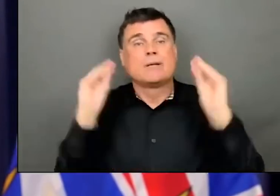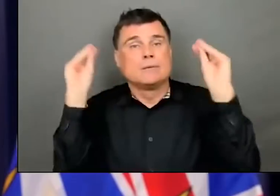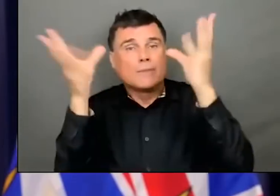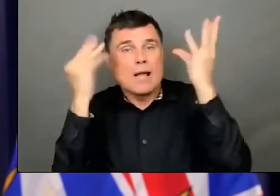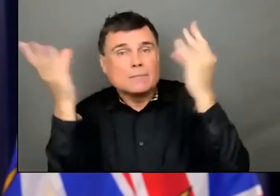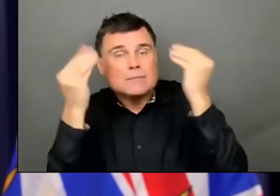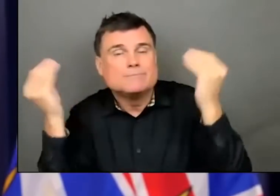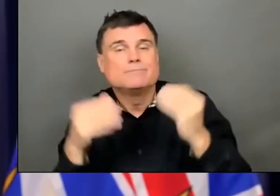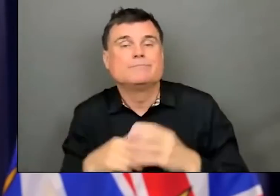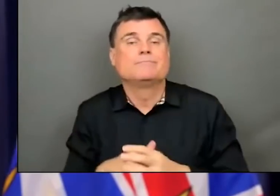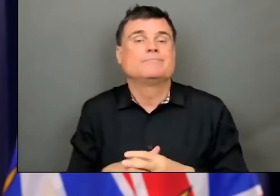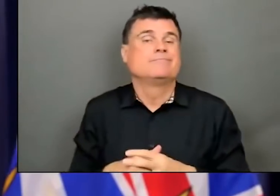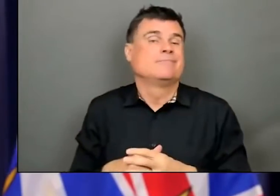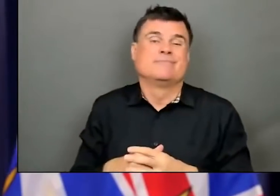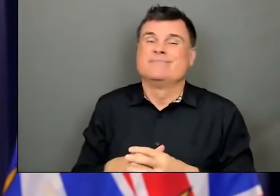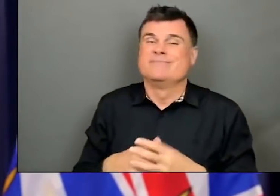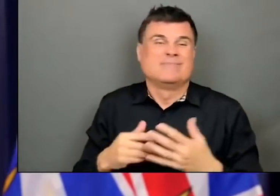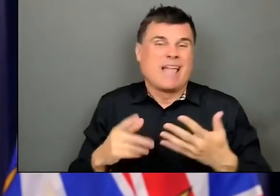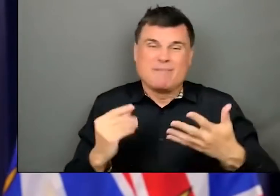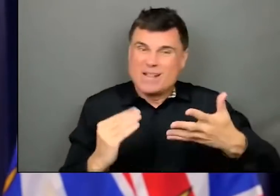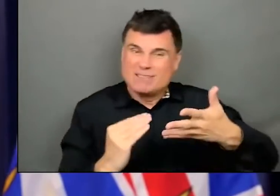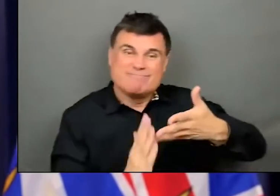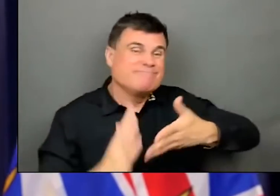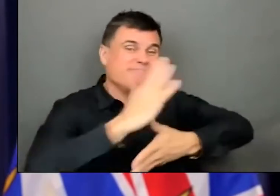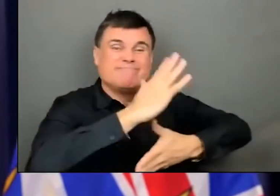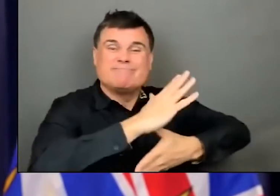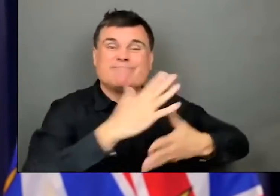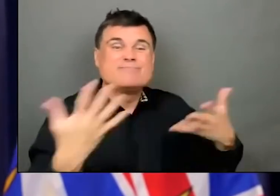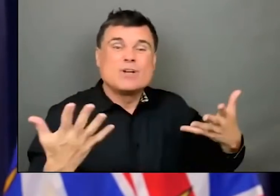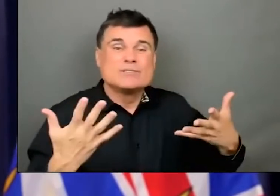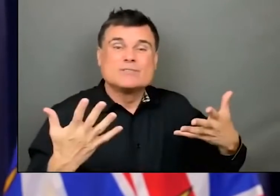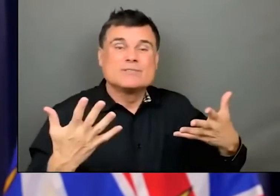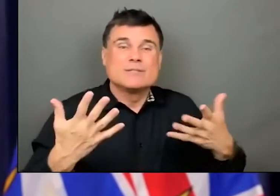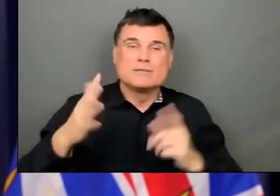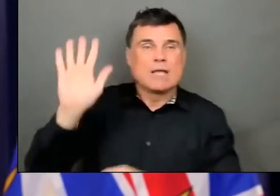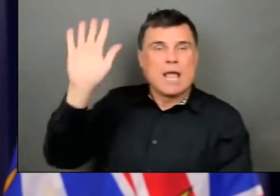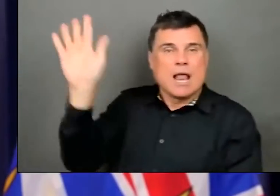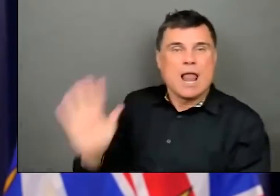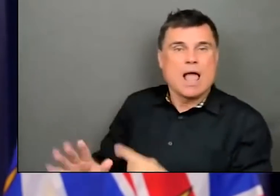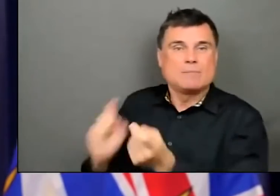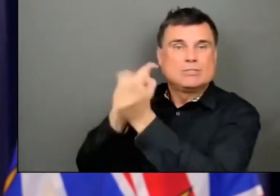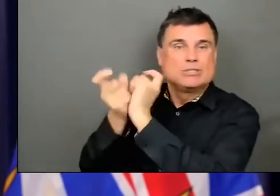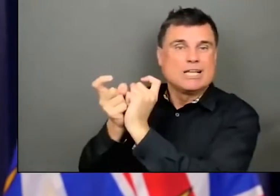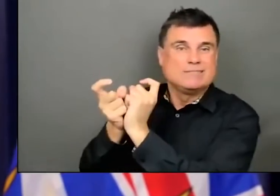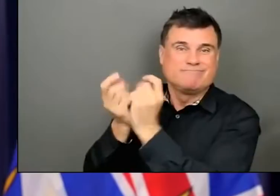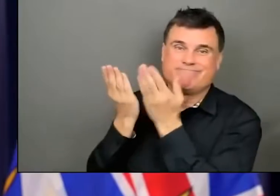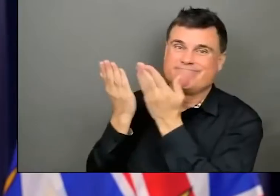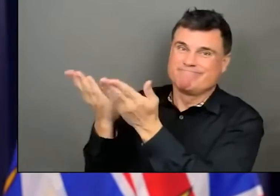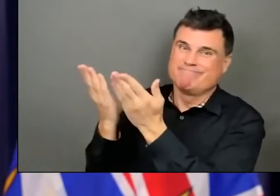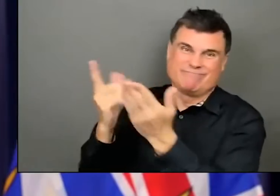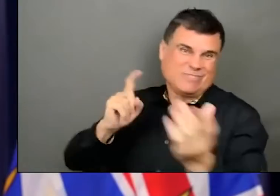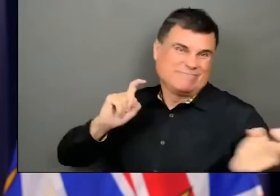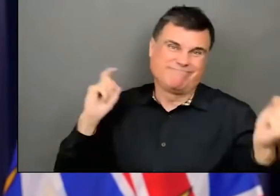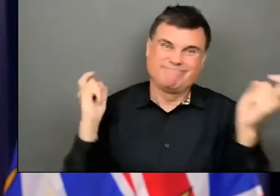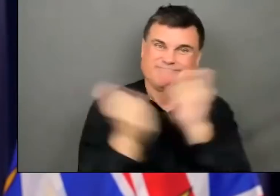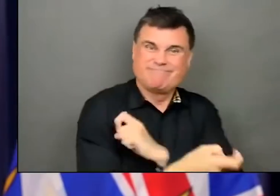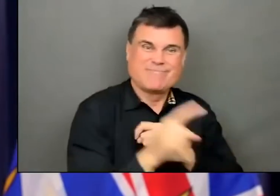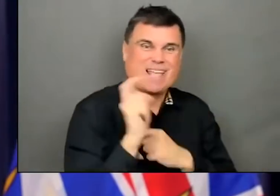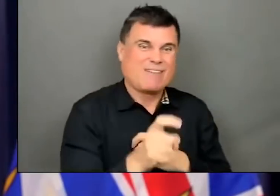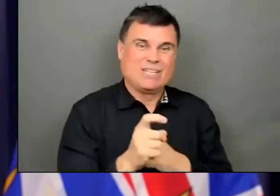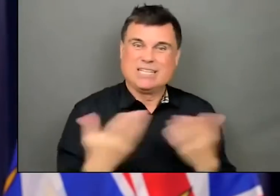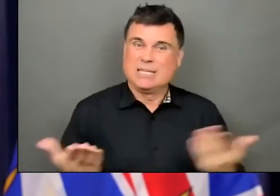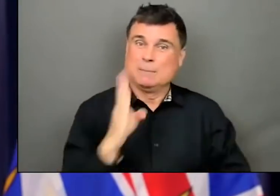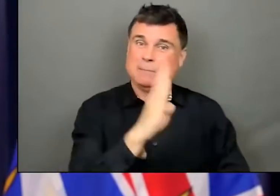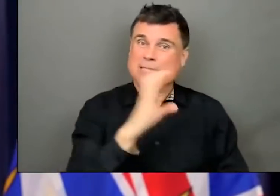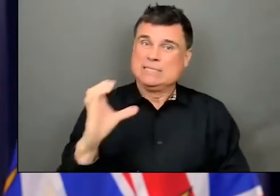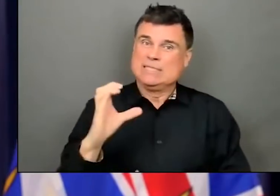must continue to work together. We are taking significant steps, extraordinary steps on all these fronts to prepare for future